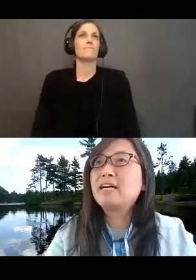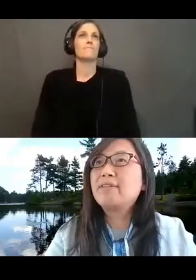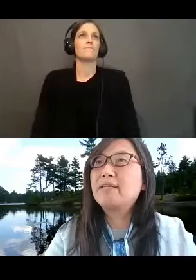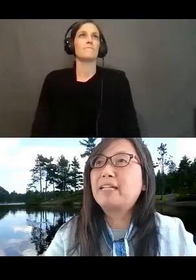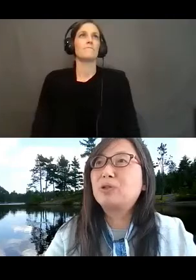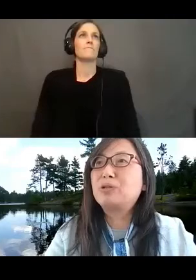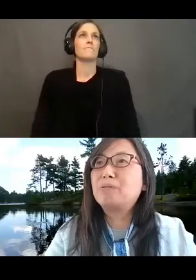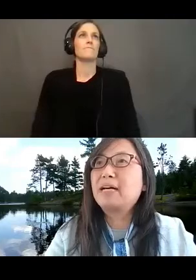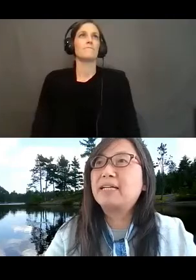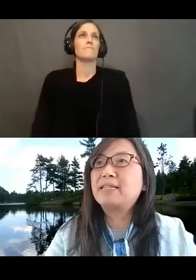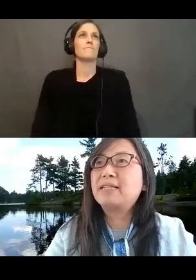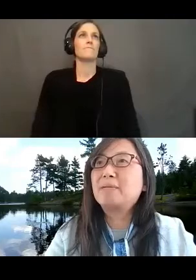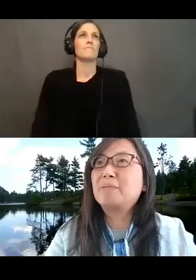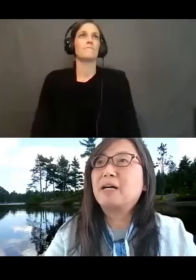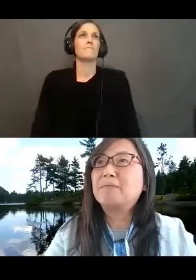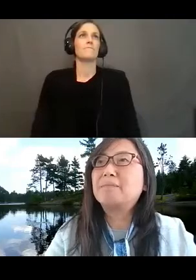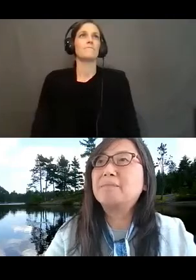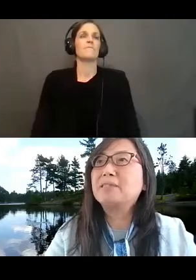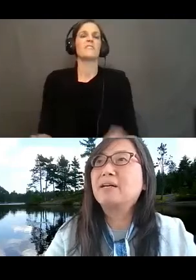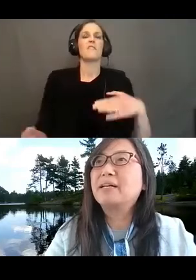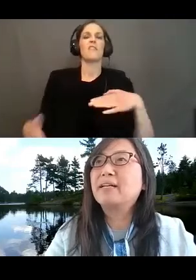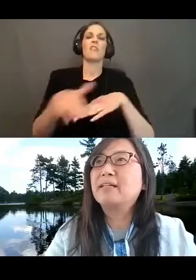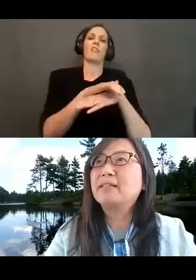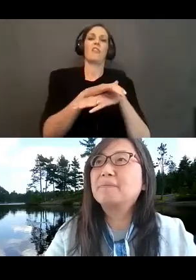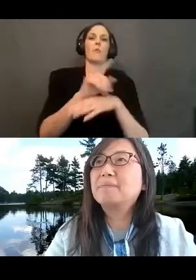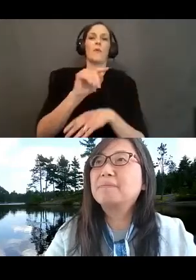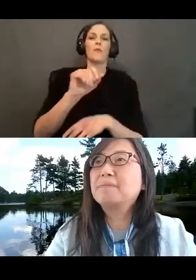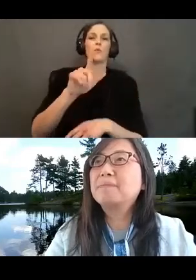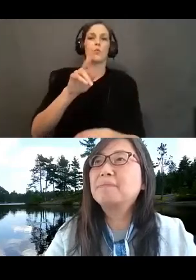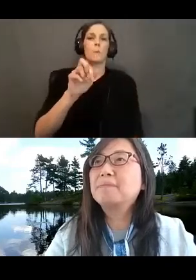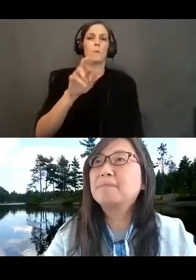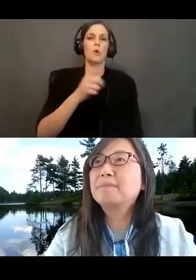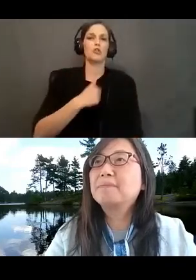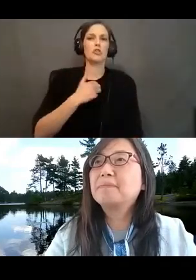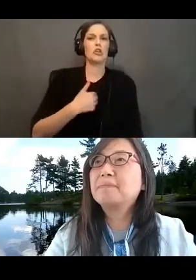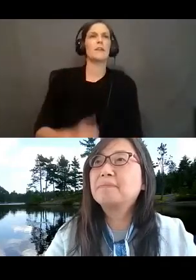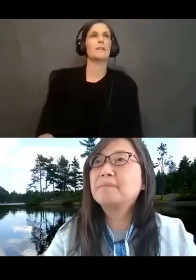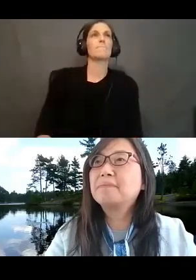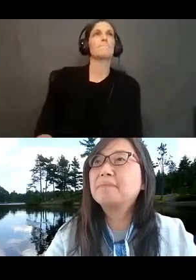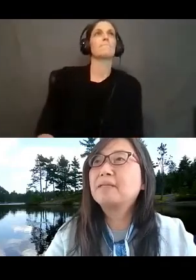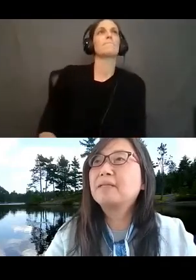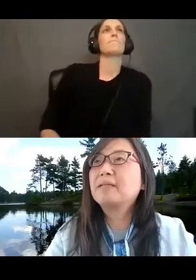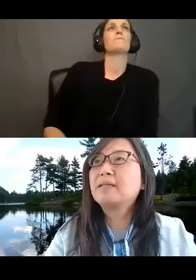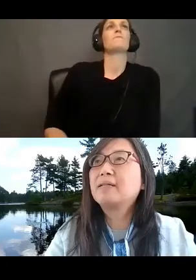It's covered by the toolbar. That's the problem. Sorry here.